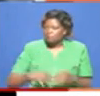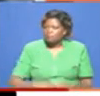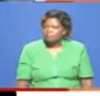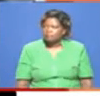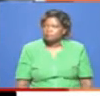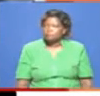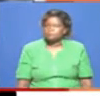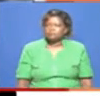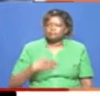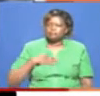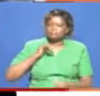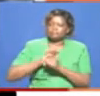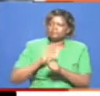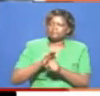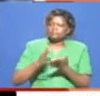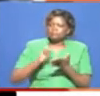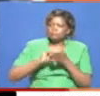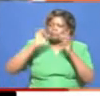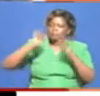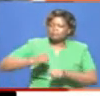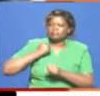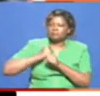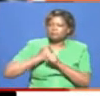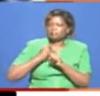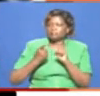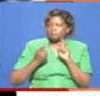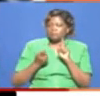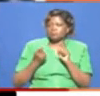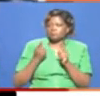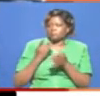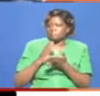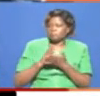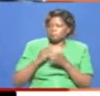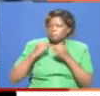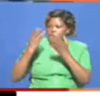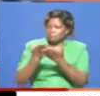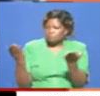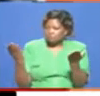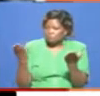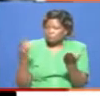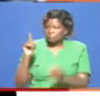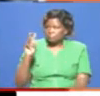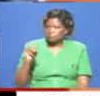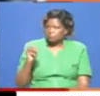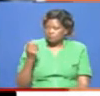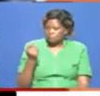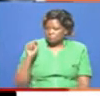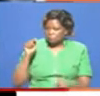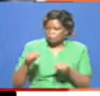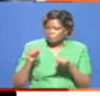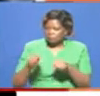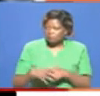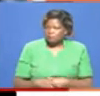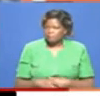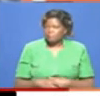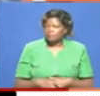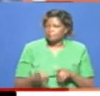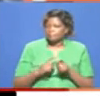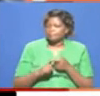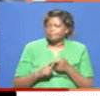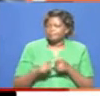There are so many things that can be done for them. Sure. But trust you me, you know, if I gave you 1 million shillings today and you're